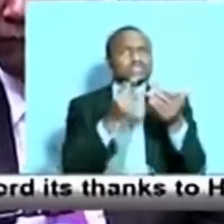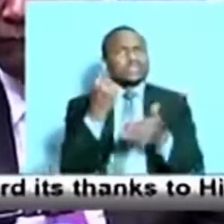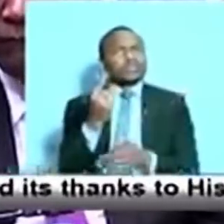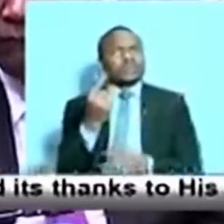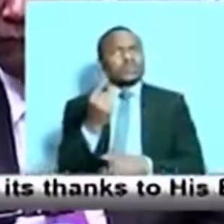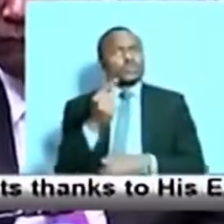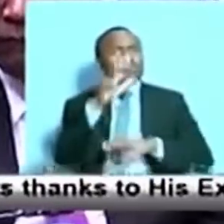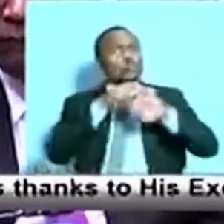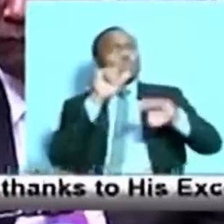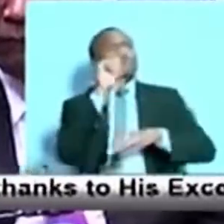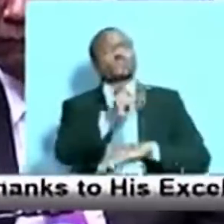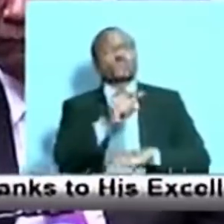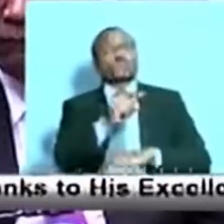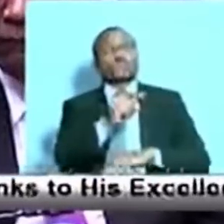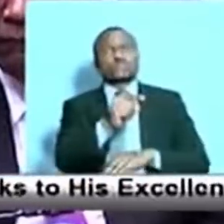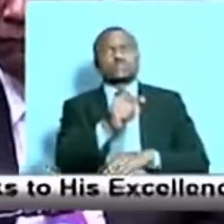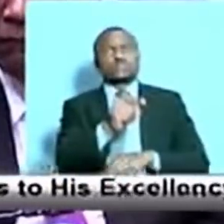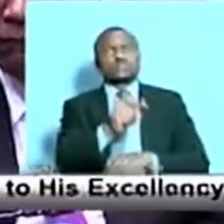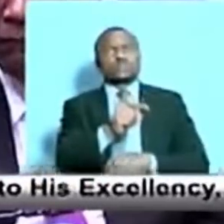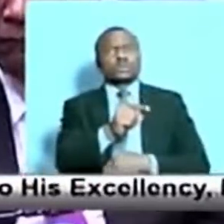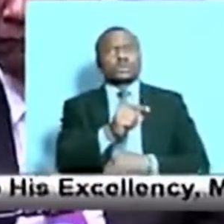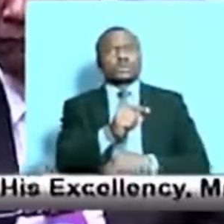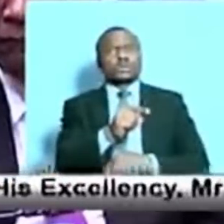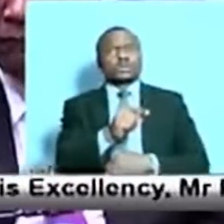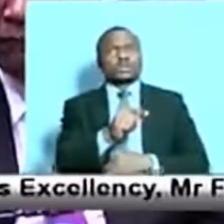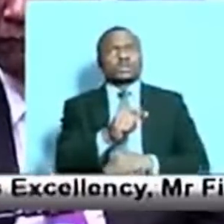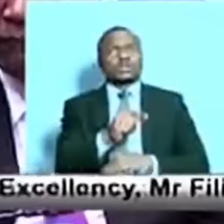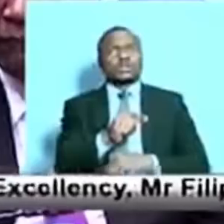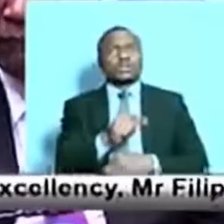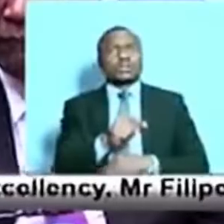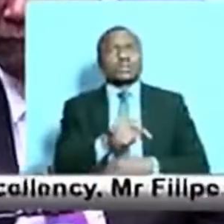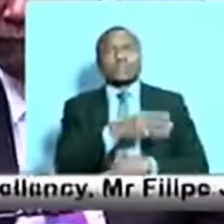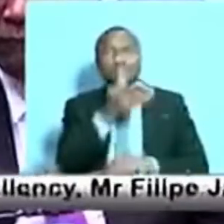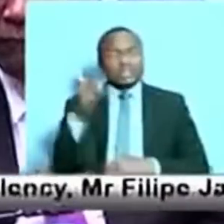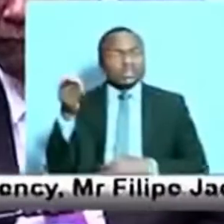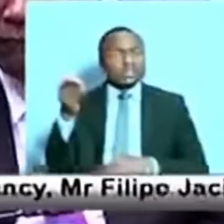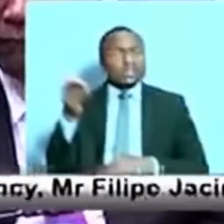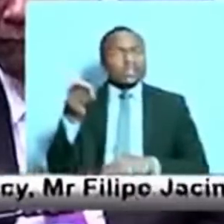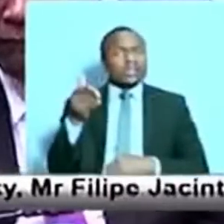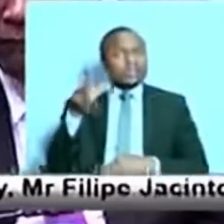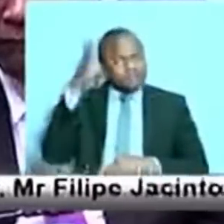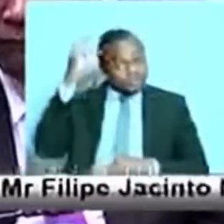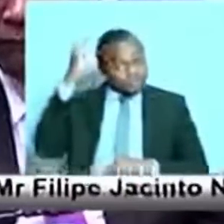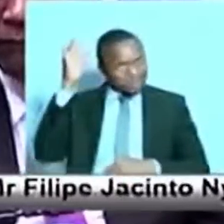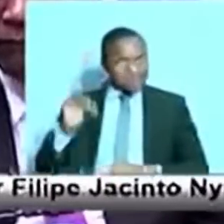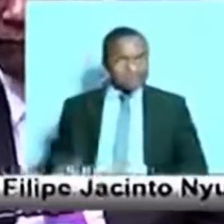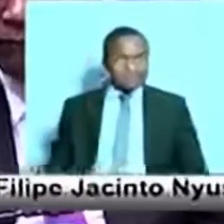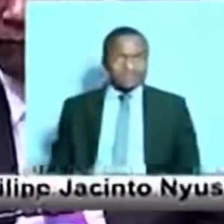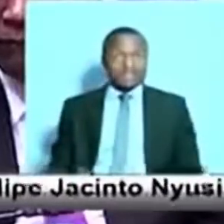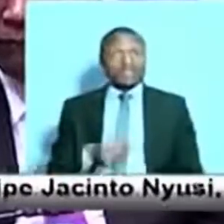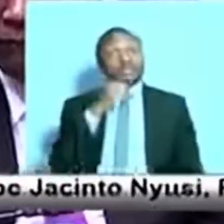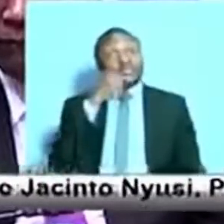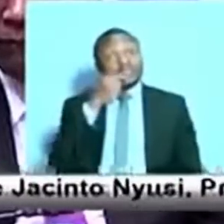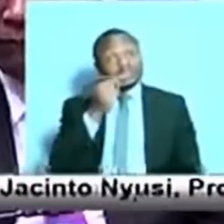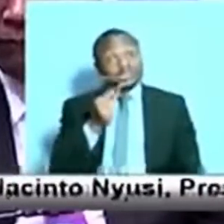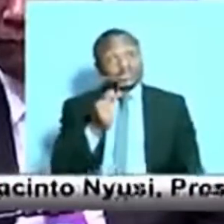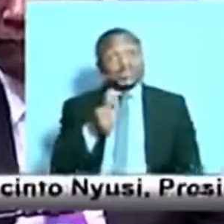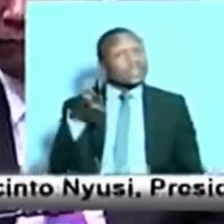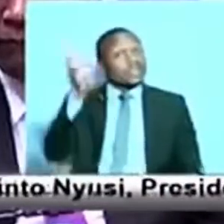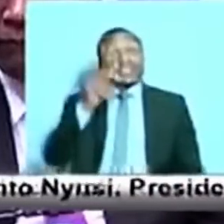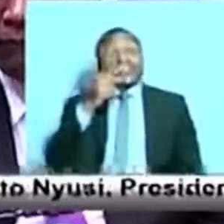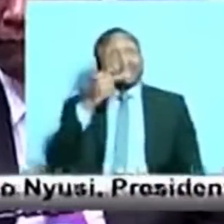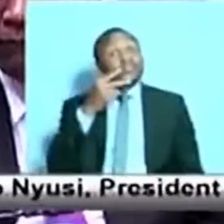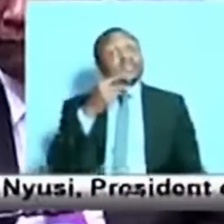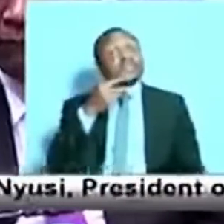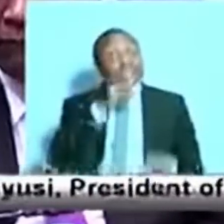how? The most decent thing that the president did was to keep quiet. As you saw, he never responded to the insults. He just